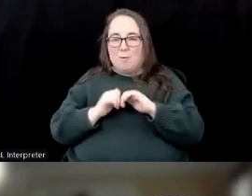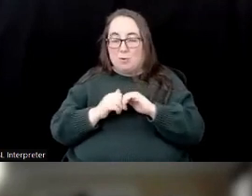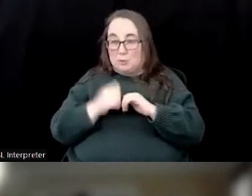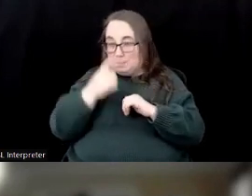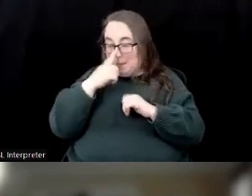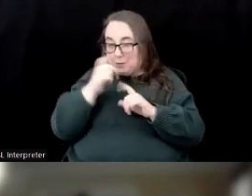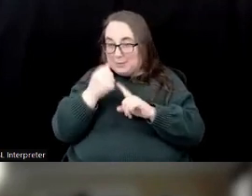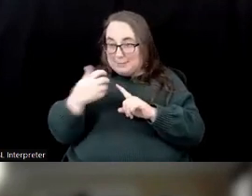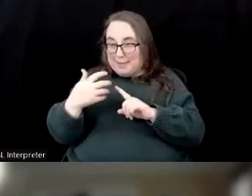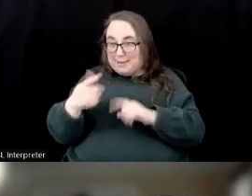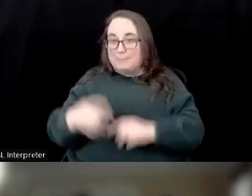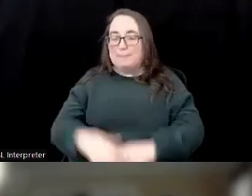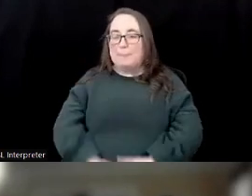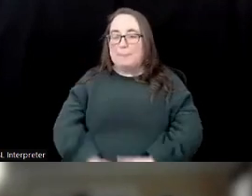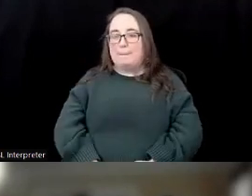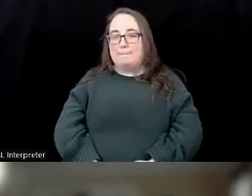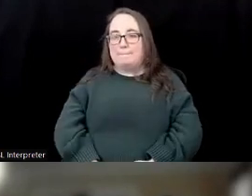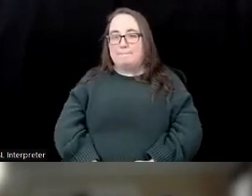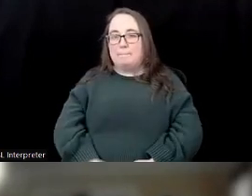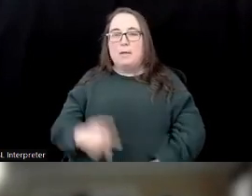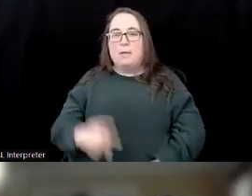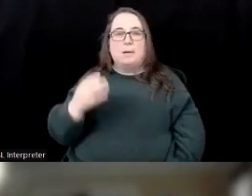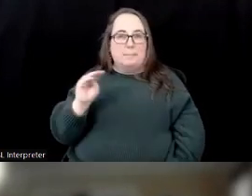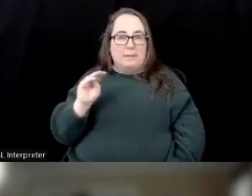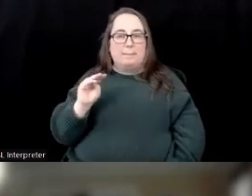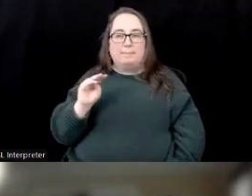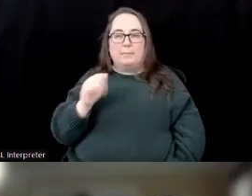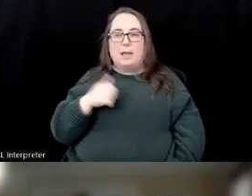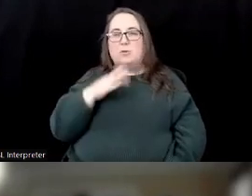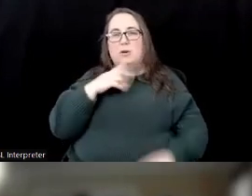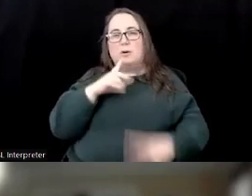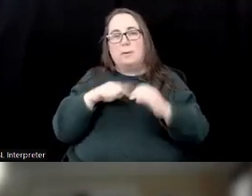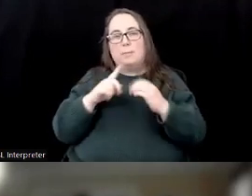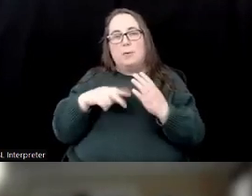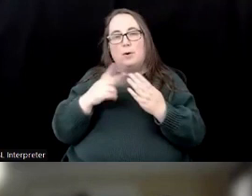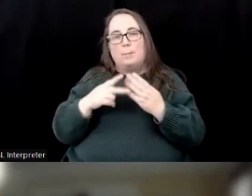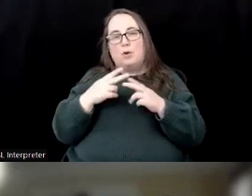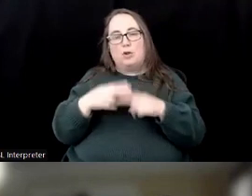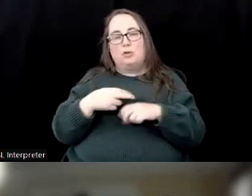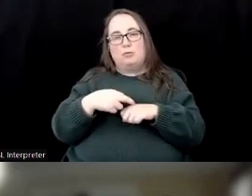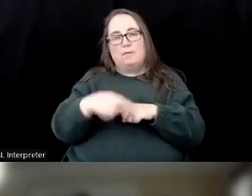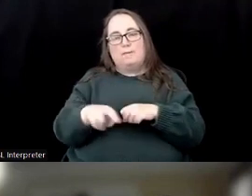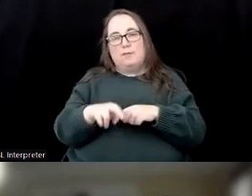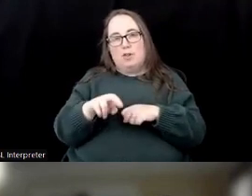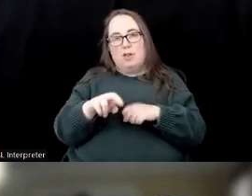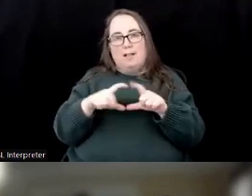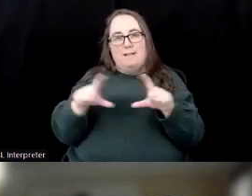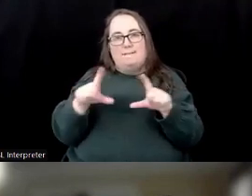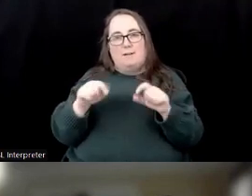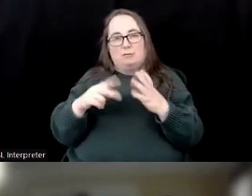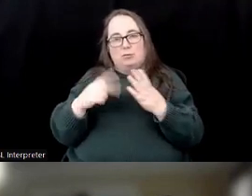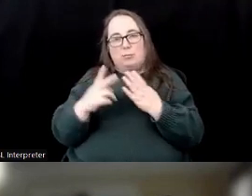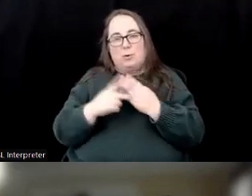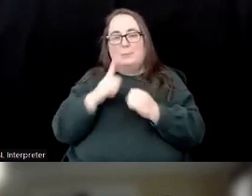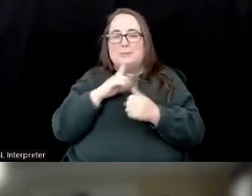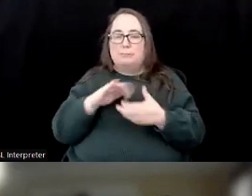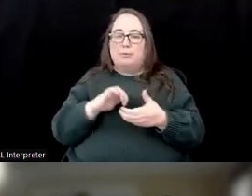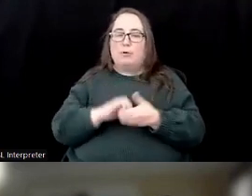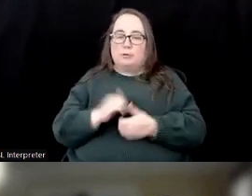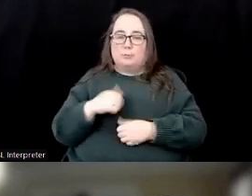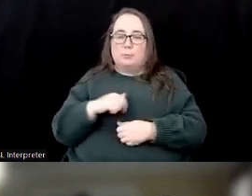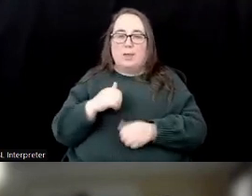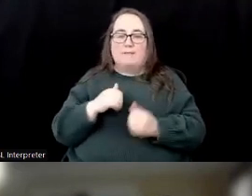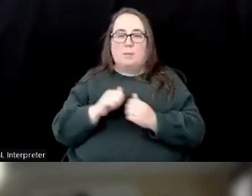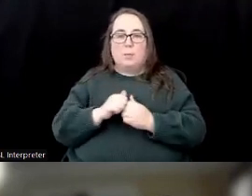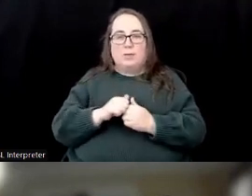that? Yeah, and I'm actually talking about a program that we have called the Referral Voucher Program, which is a partnership that we have with